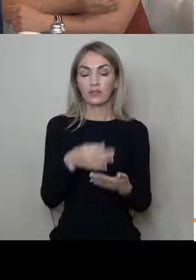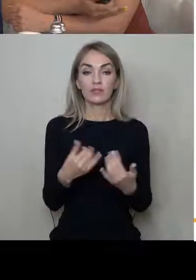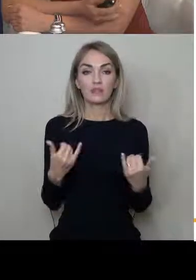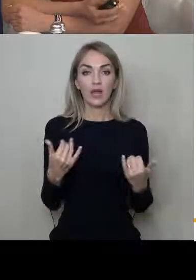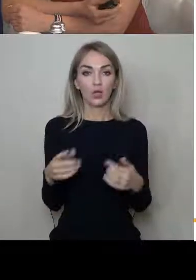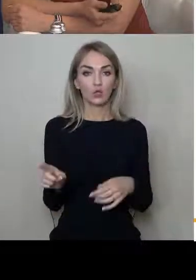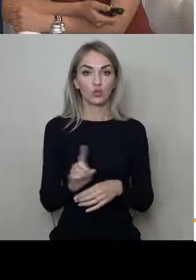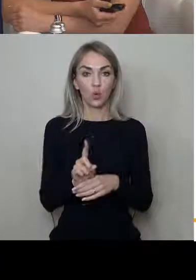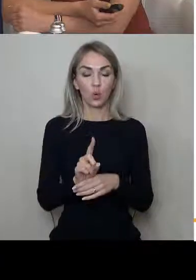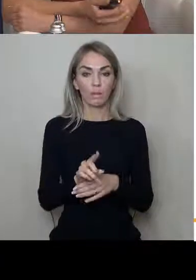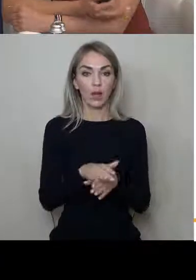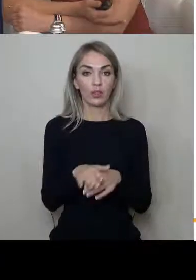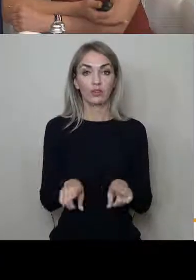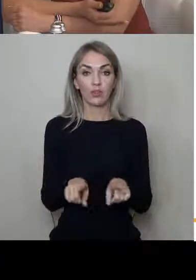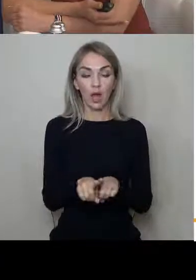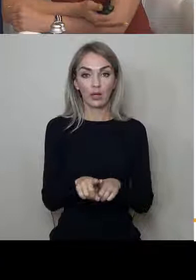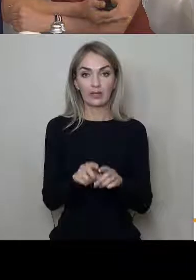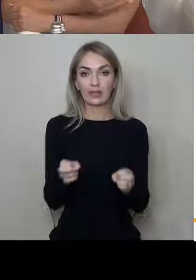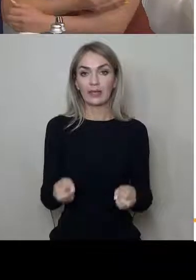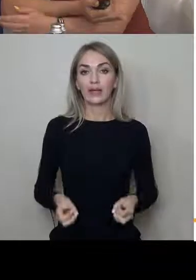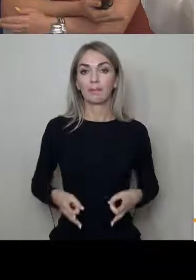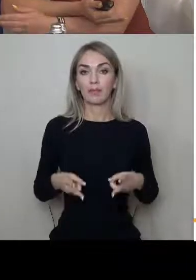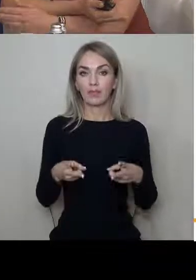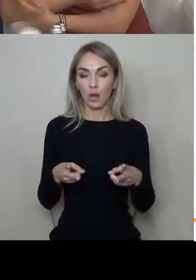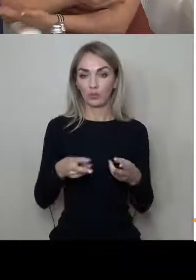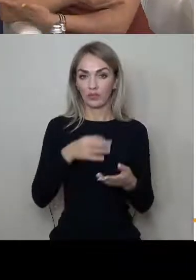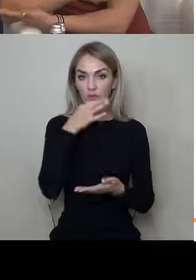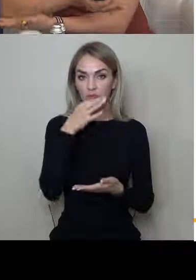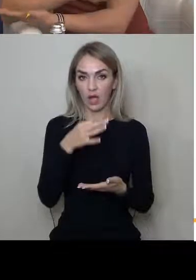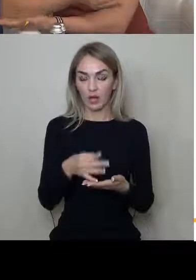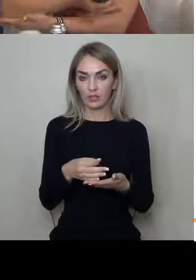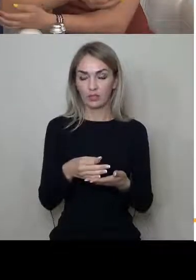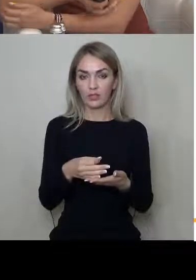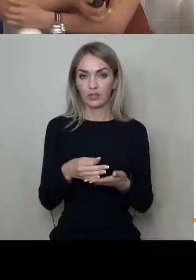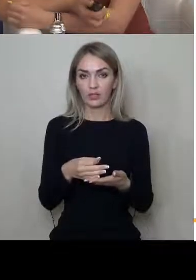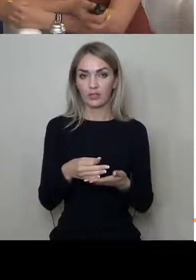would be applied? Today, the provision says that